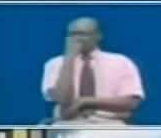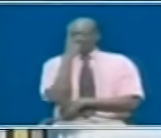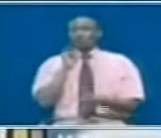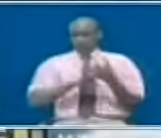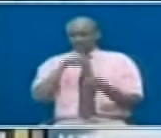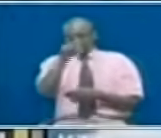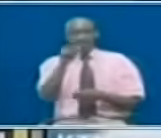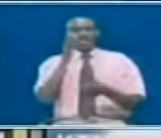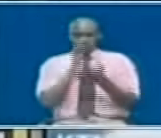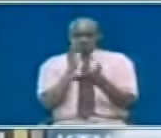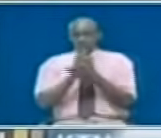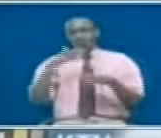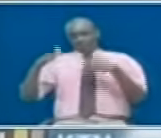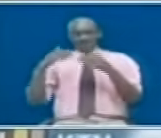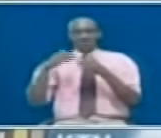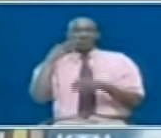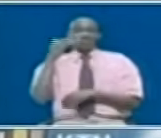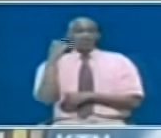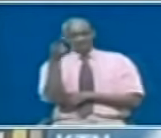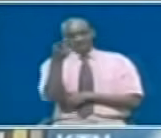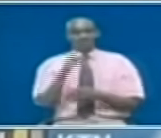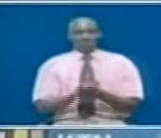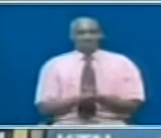that she was playing games with him.